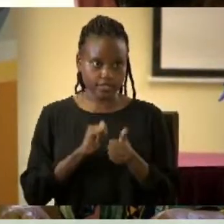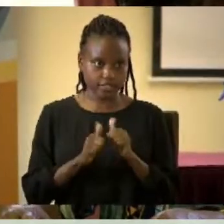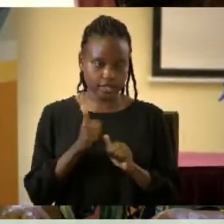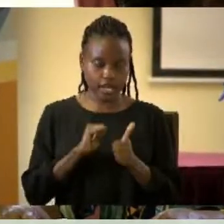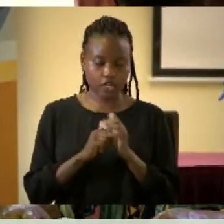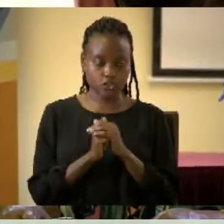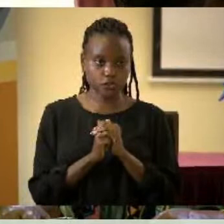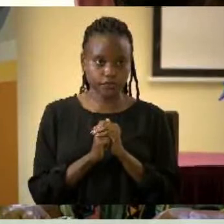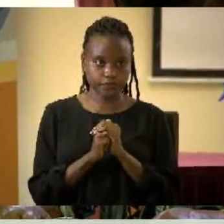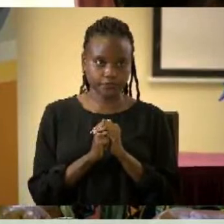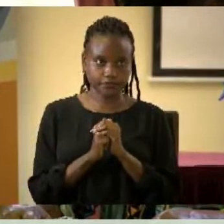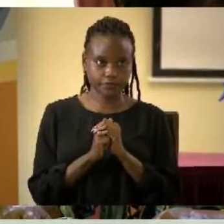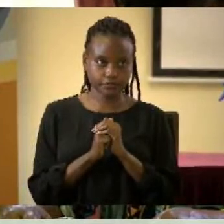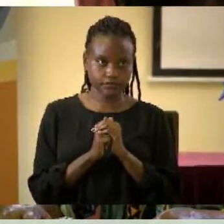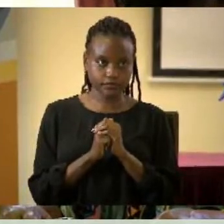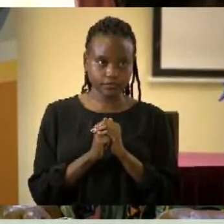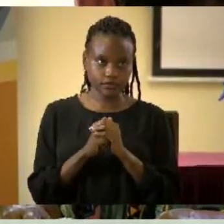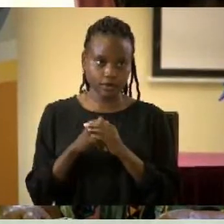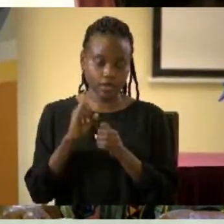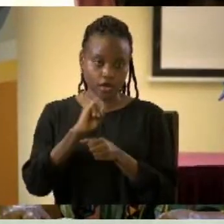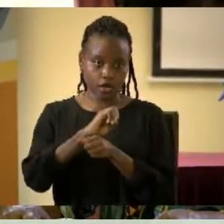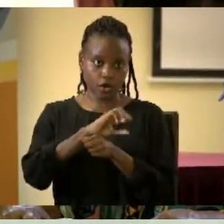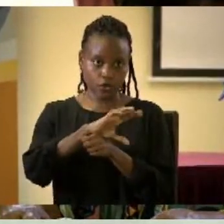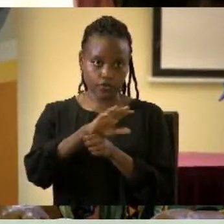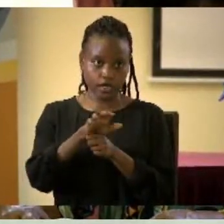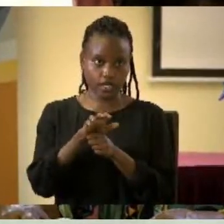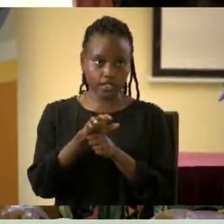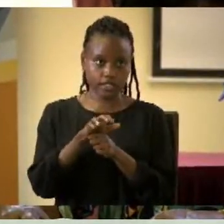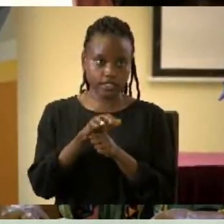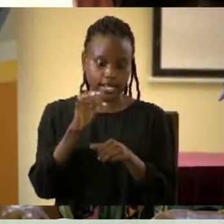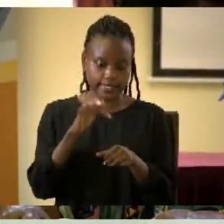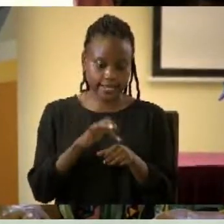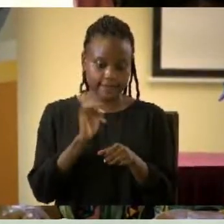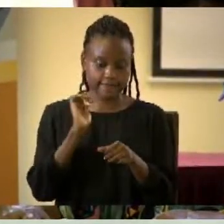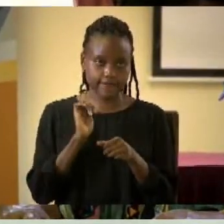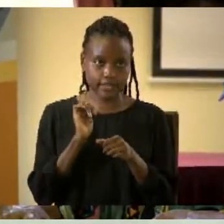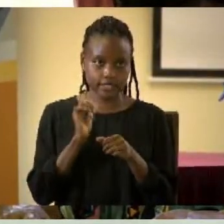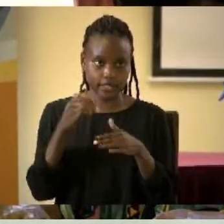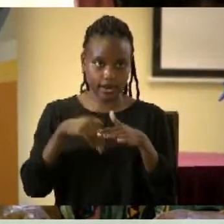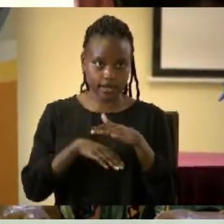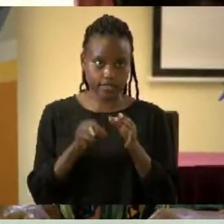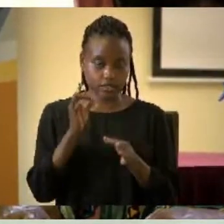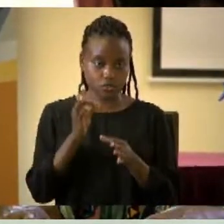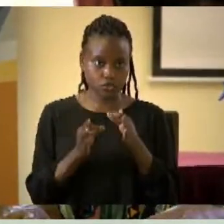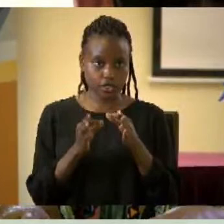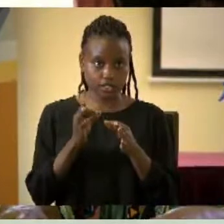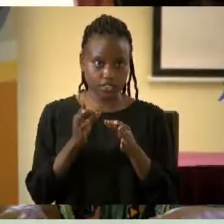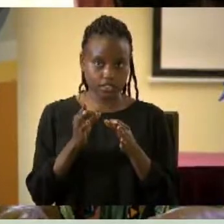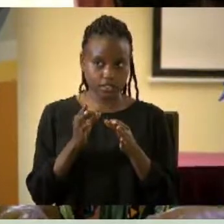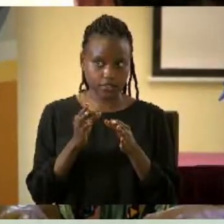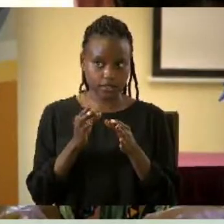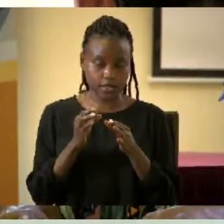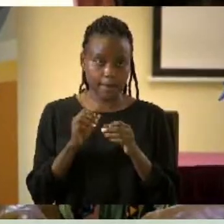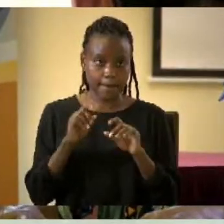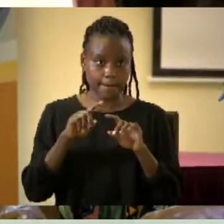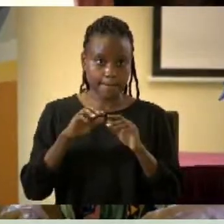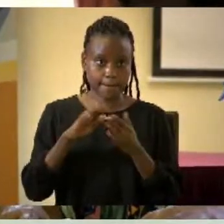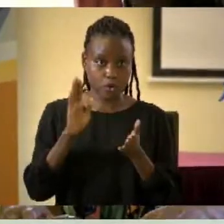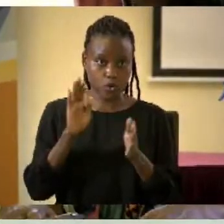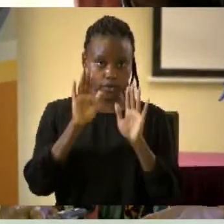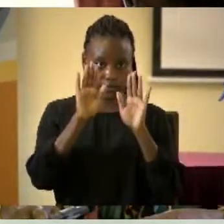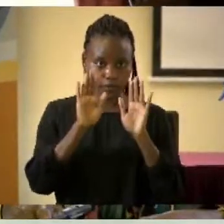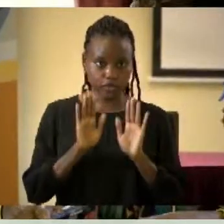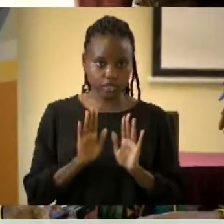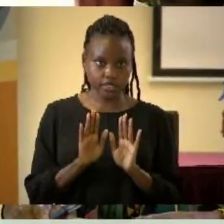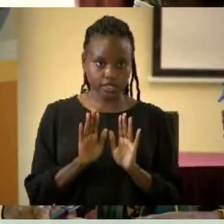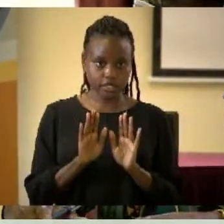much this COVID-19 has affected access to justice, but even just more importantly,